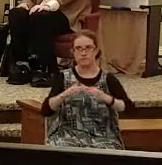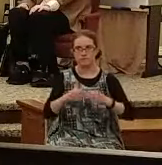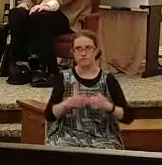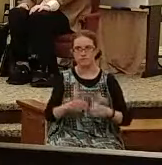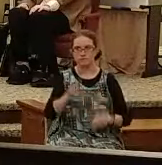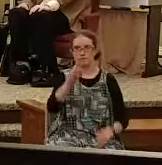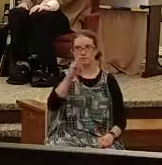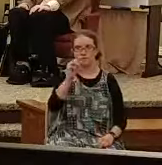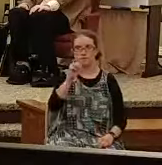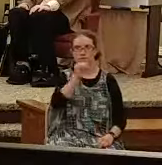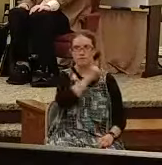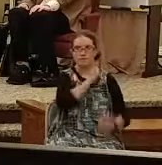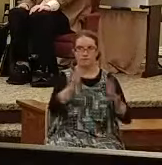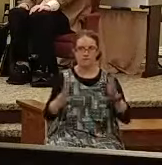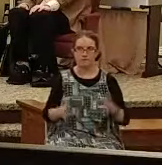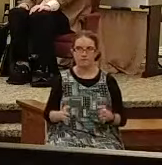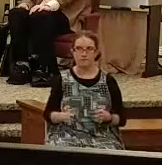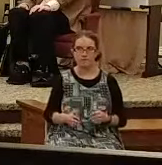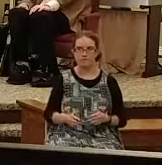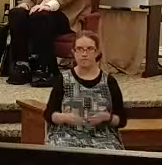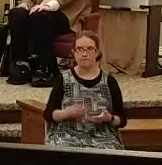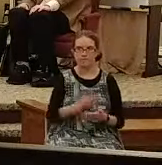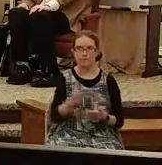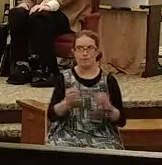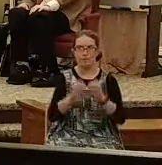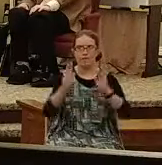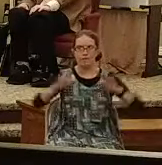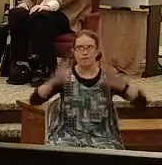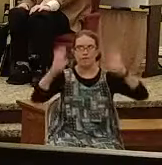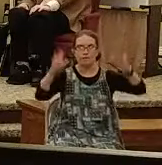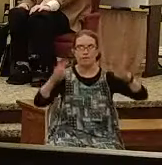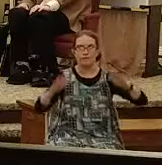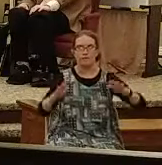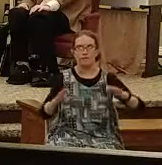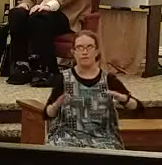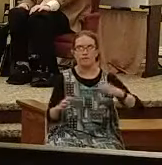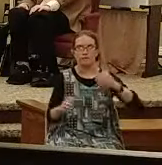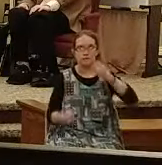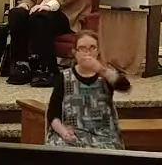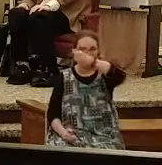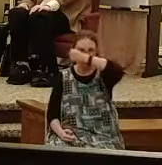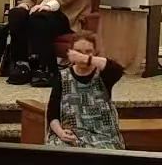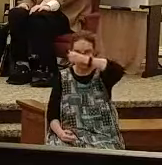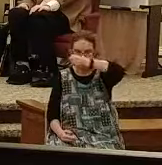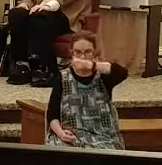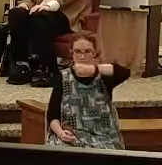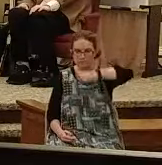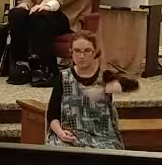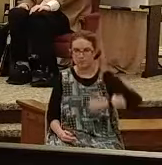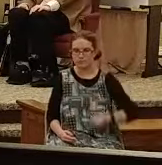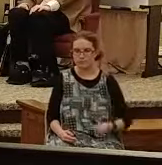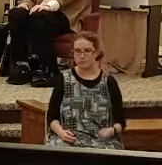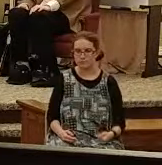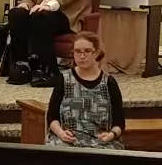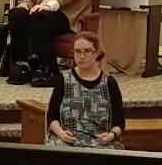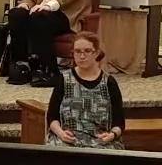the Roman soldiers had something even greater than that. They would lock all their shields together and make an